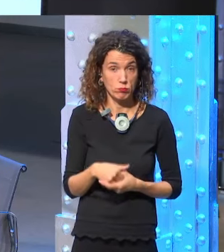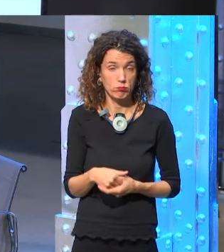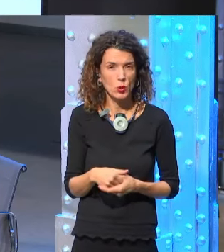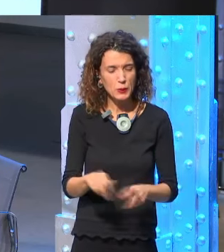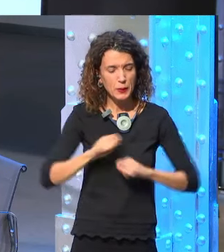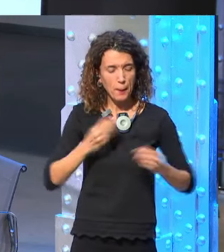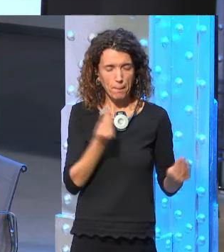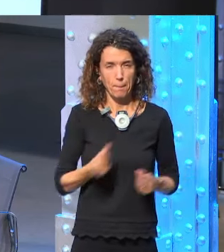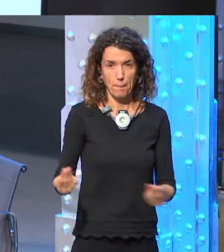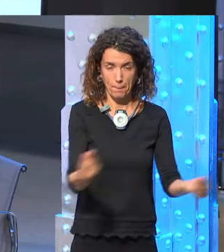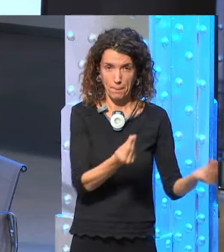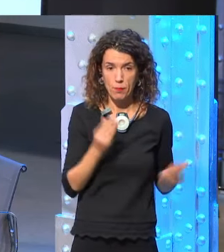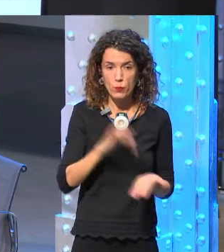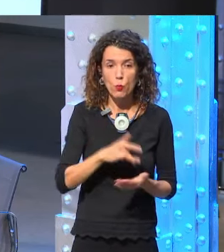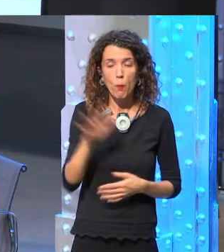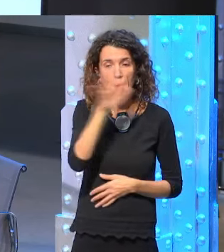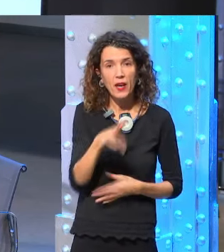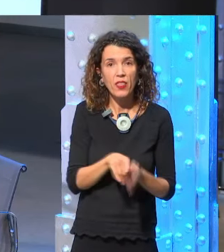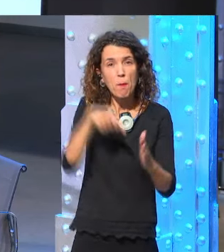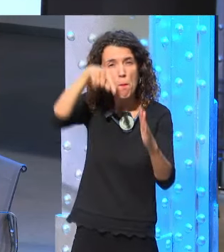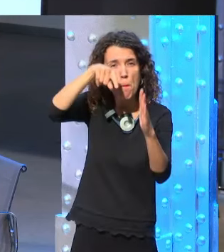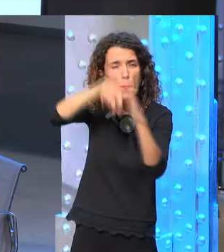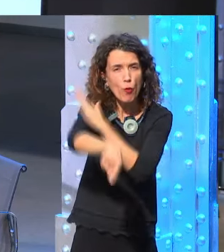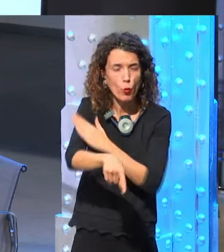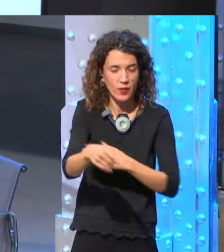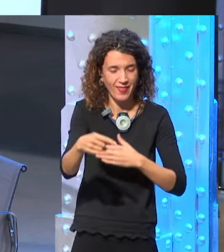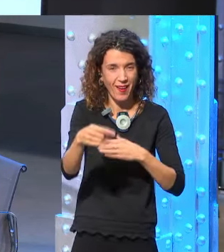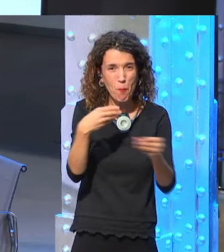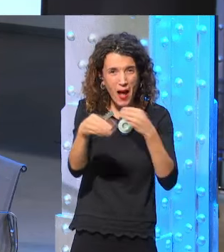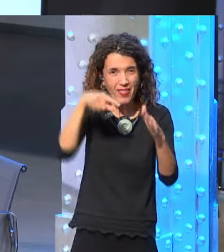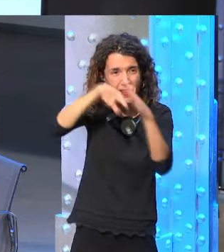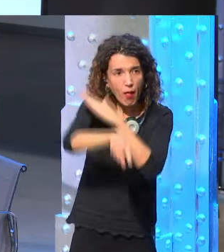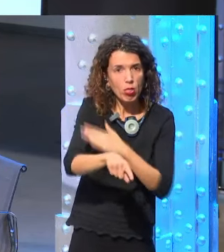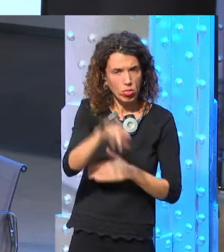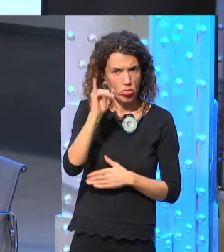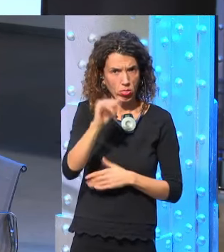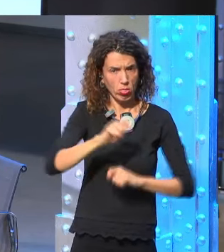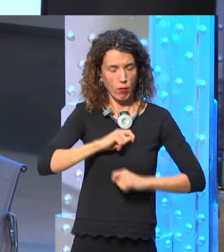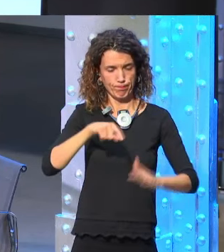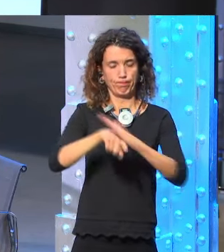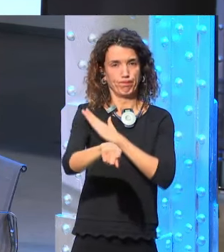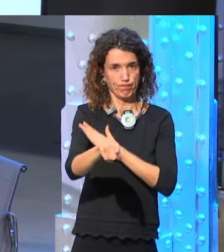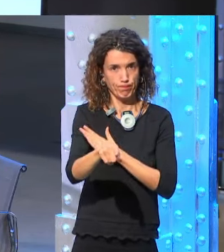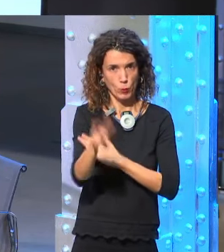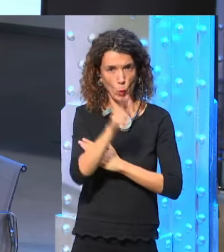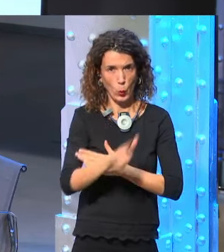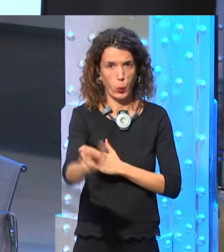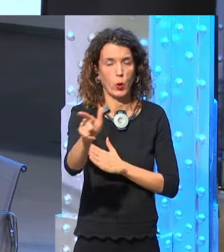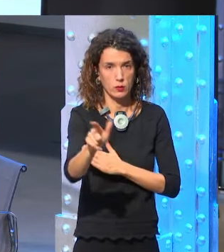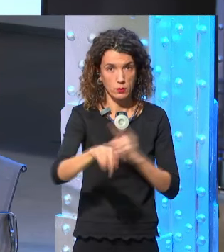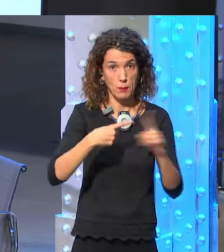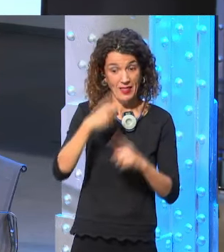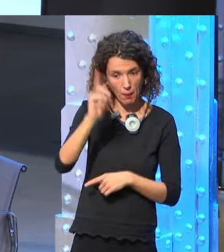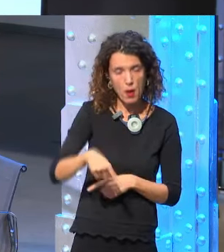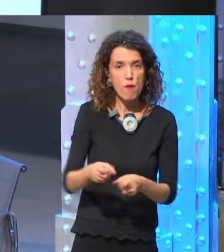a depth of the material which is present, and at the same time you also have an embedding of more information in